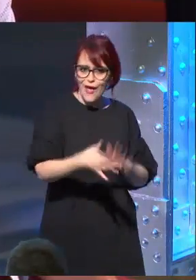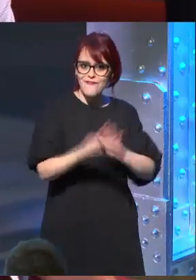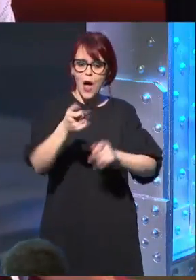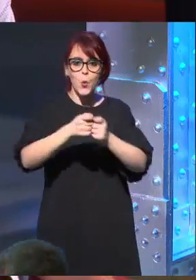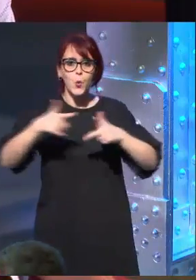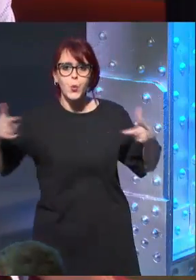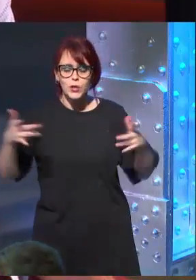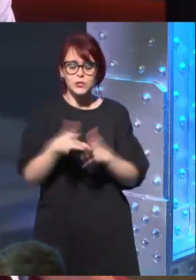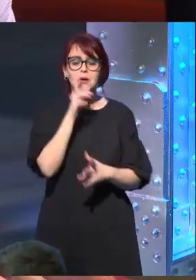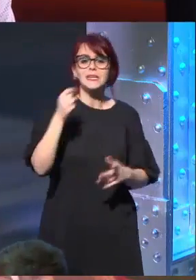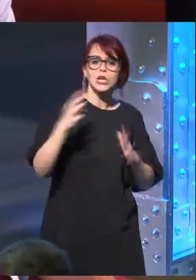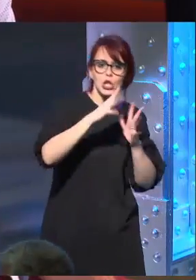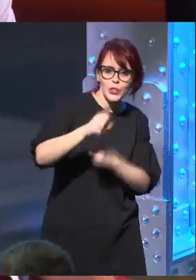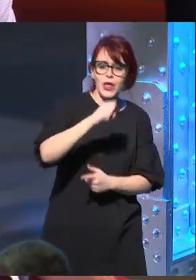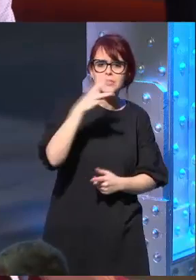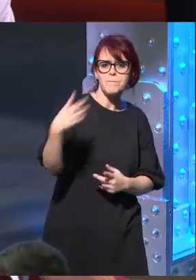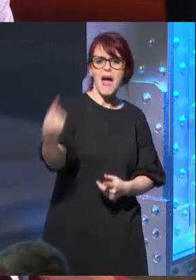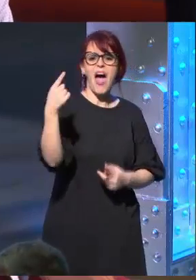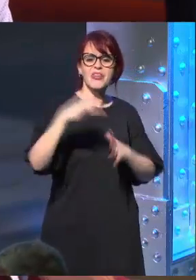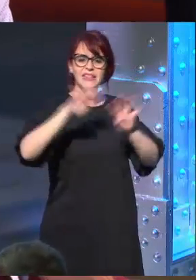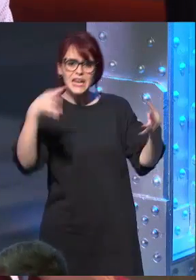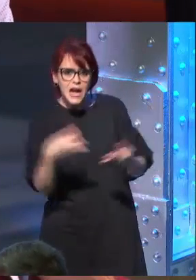They lack the resources to follow up on them.